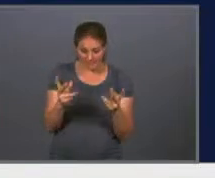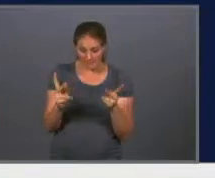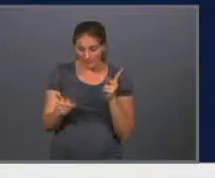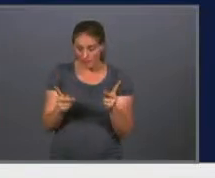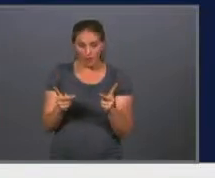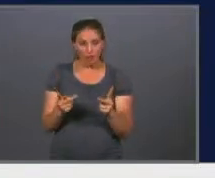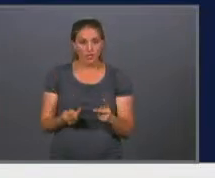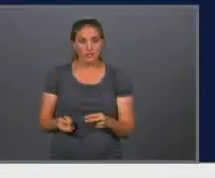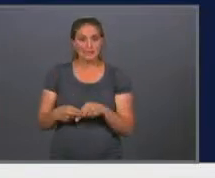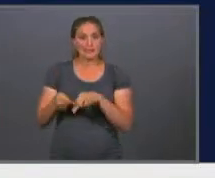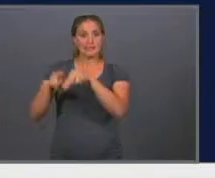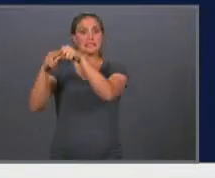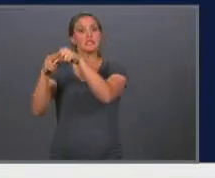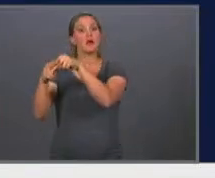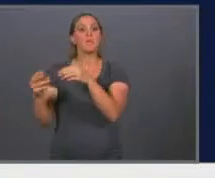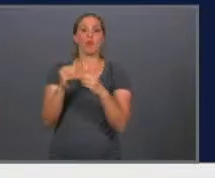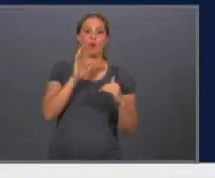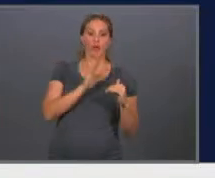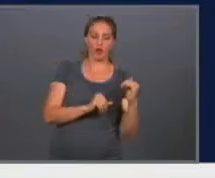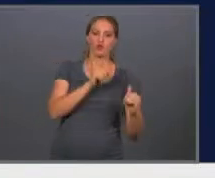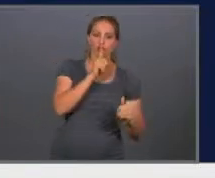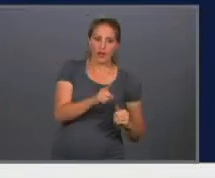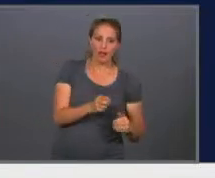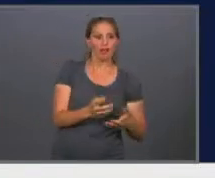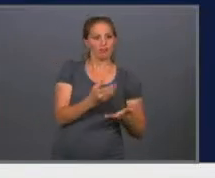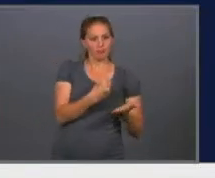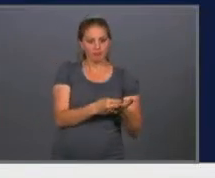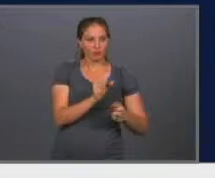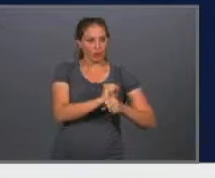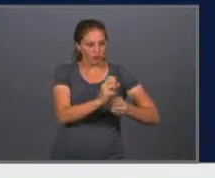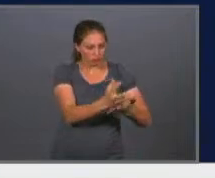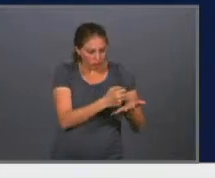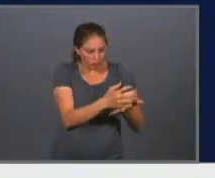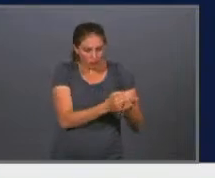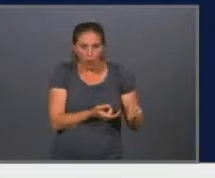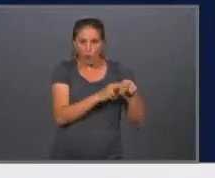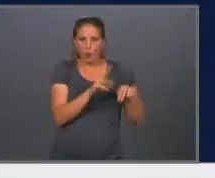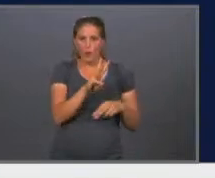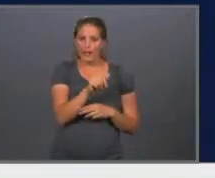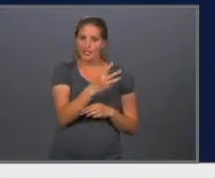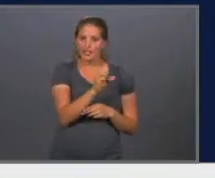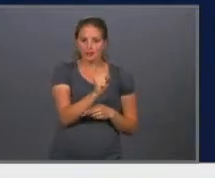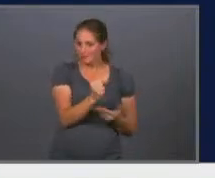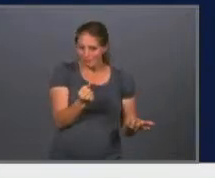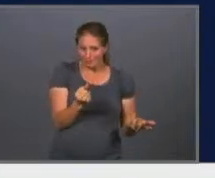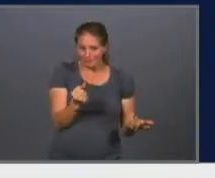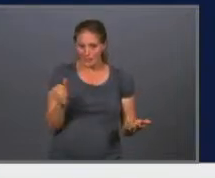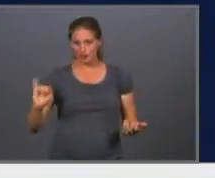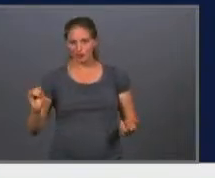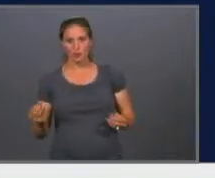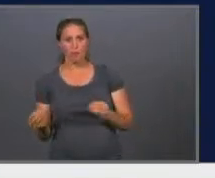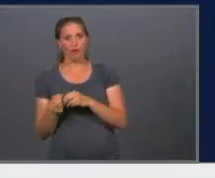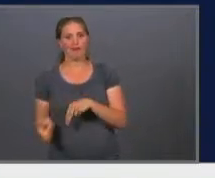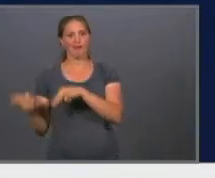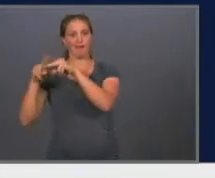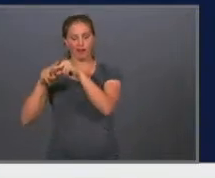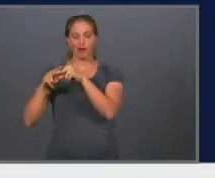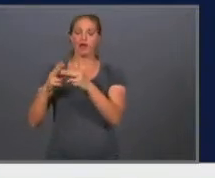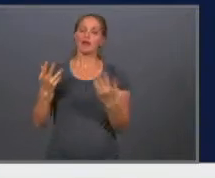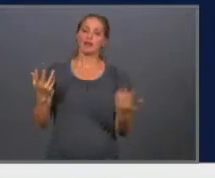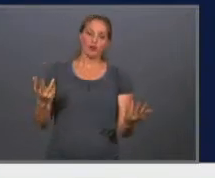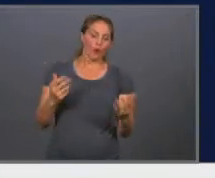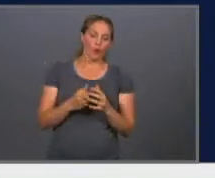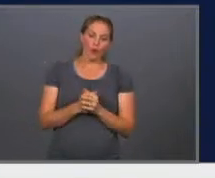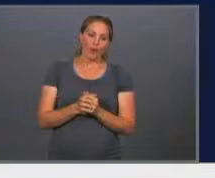faster than the growth in their real wages. And so the financial sector is growing very fast.